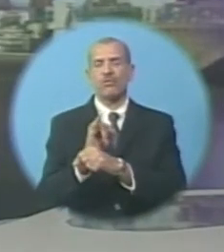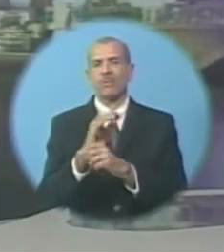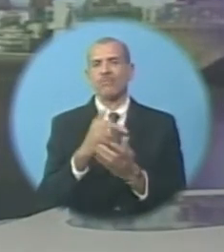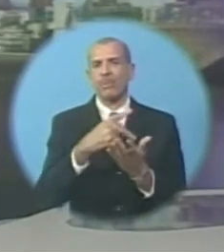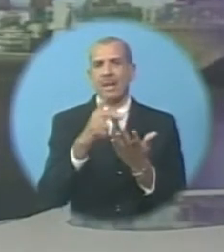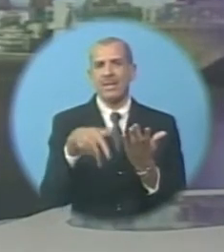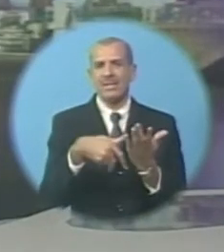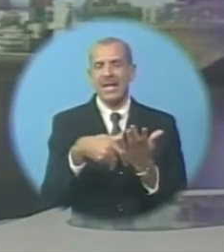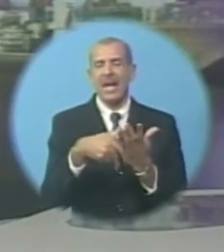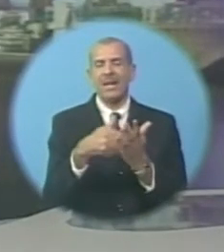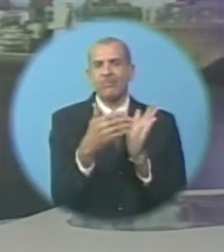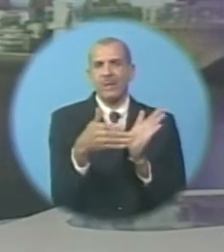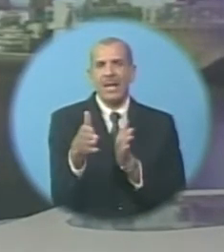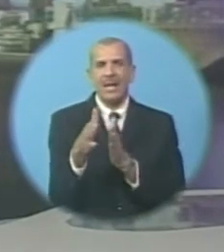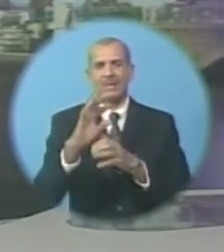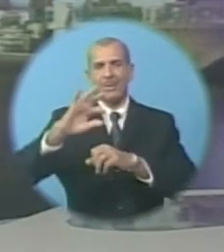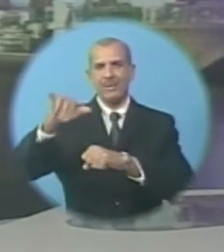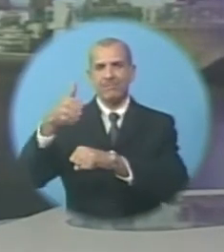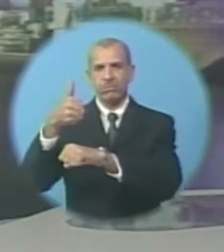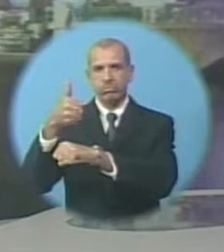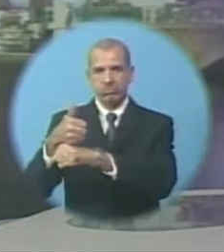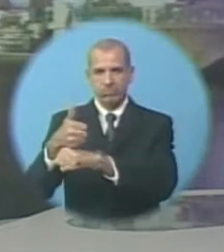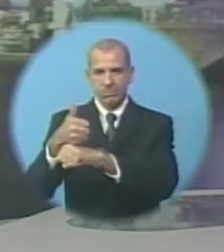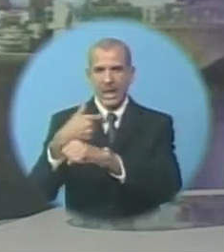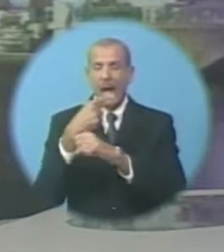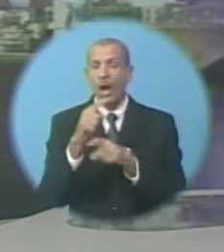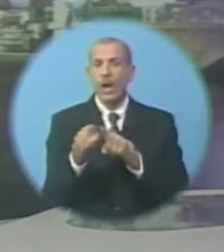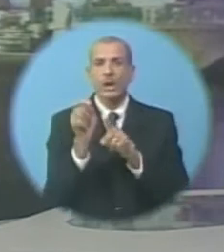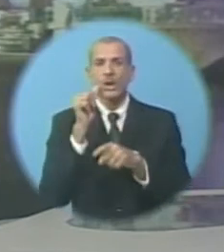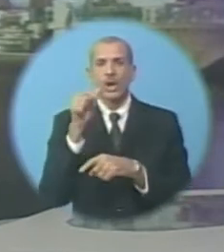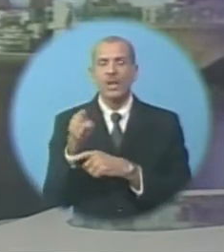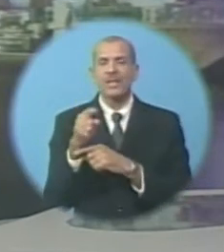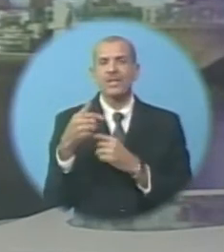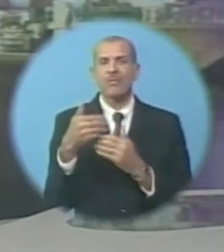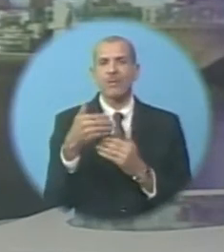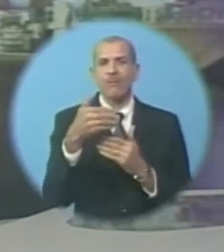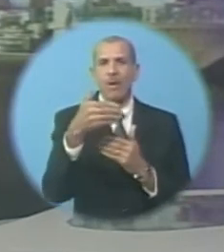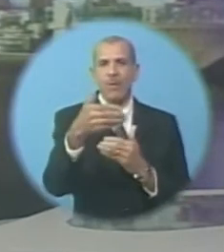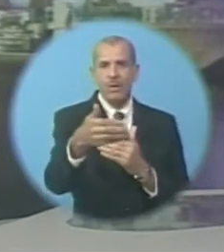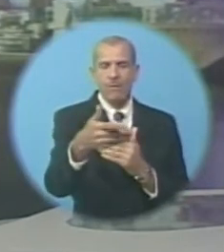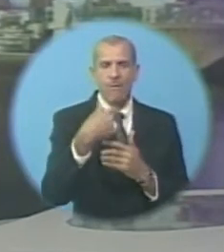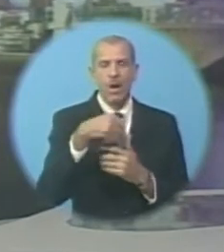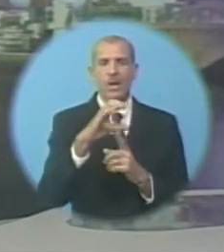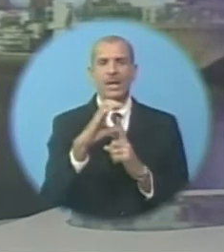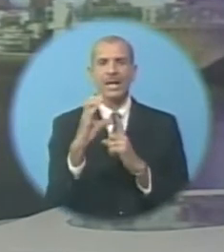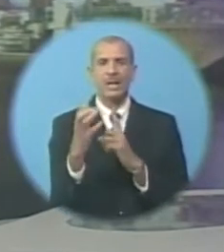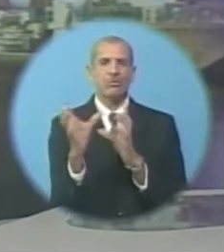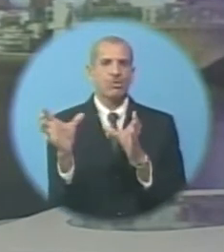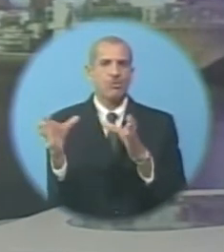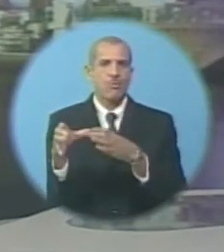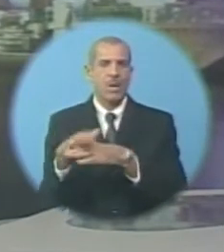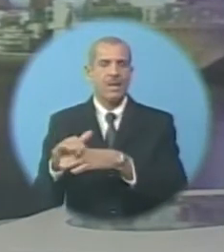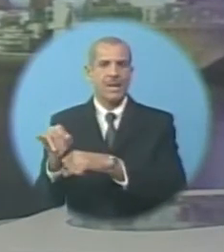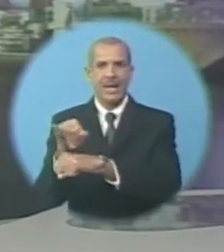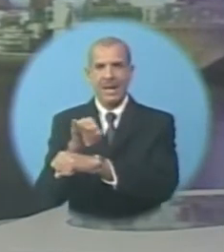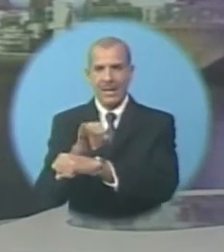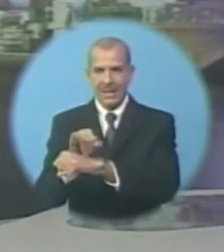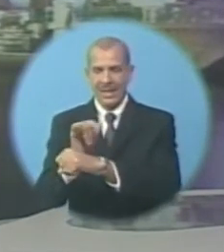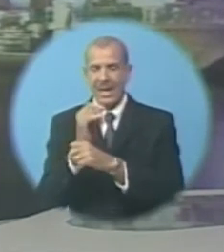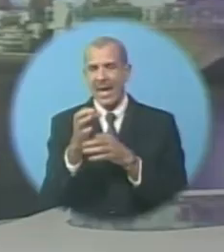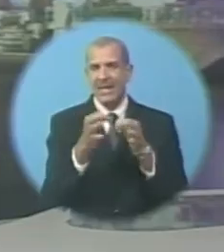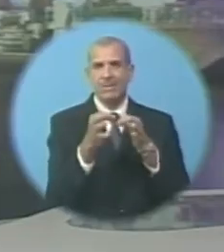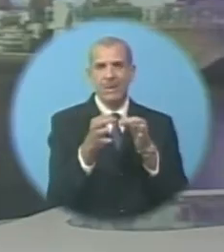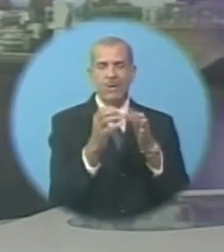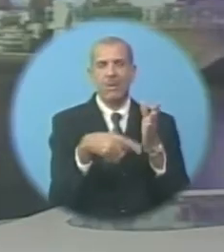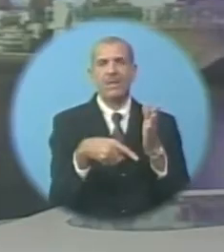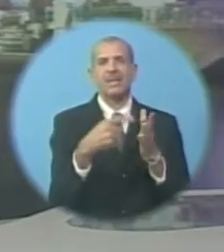and strategy to be implemented. According to her, this is the way forward for the cultural sector on the island. She explained what such